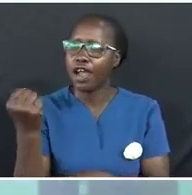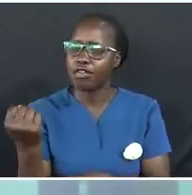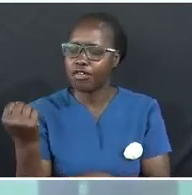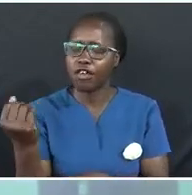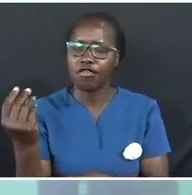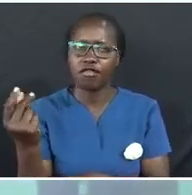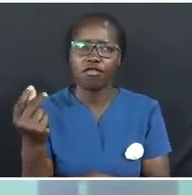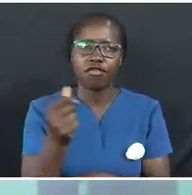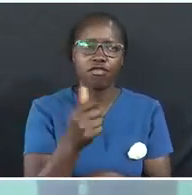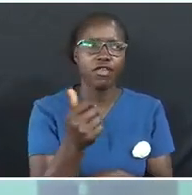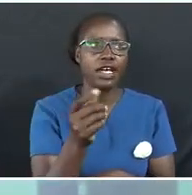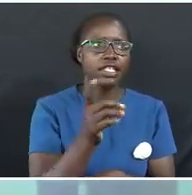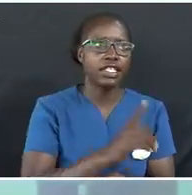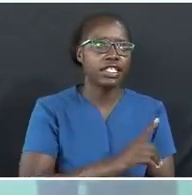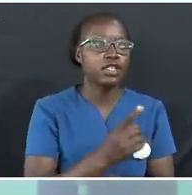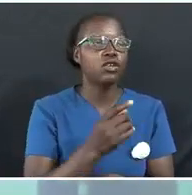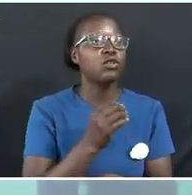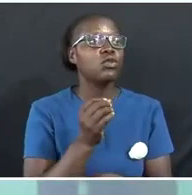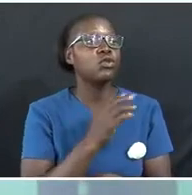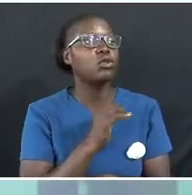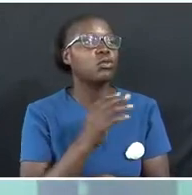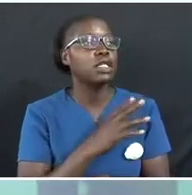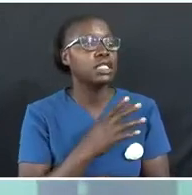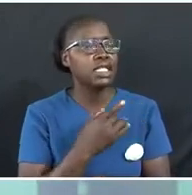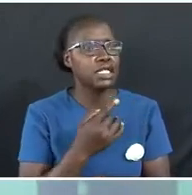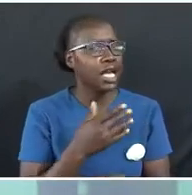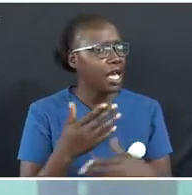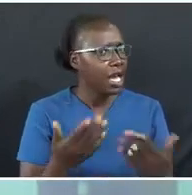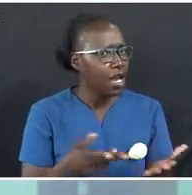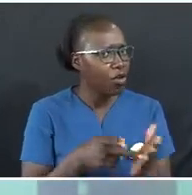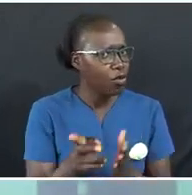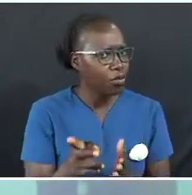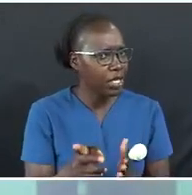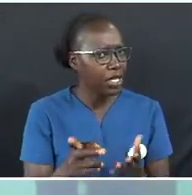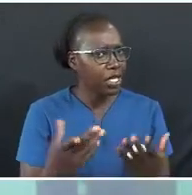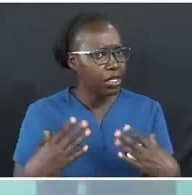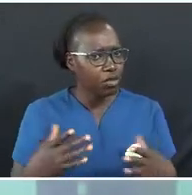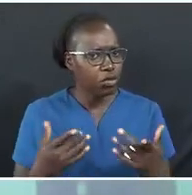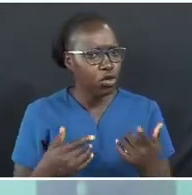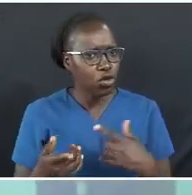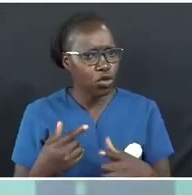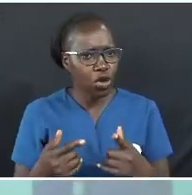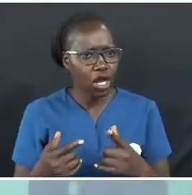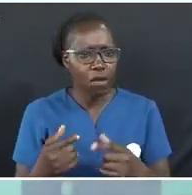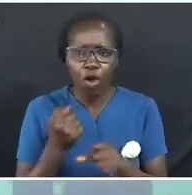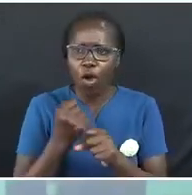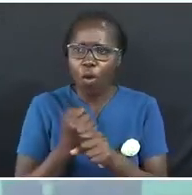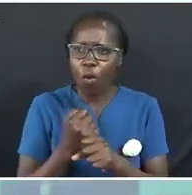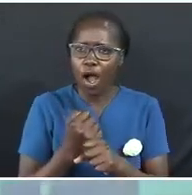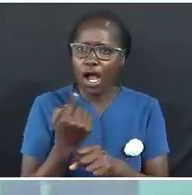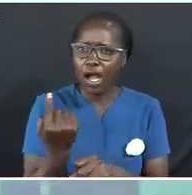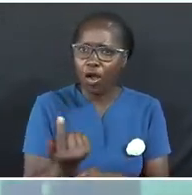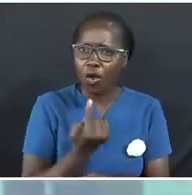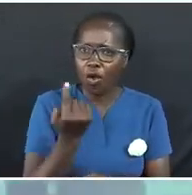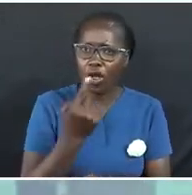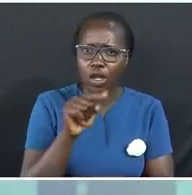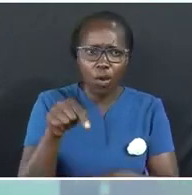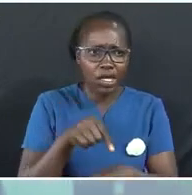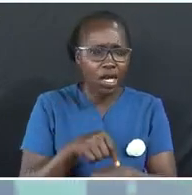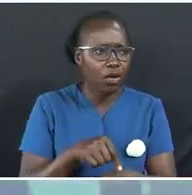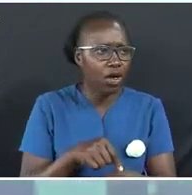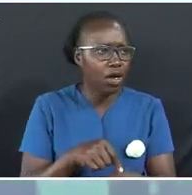says, the one who was complaining said, how have you paid people who have worked for only 1 hour?